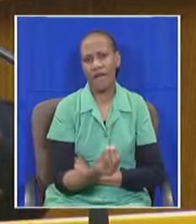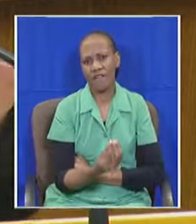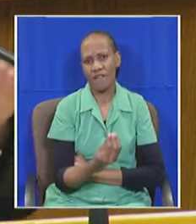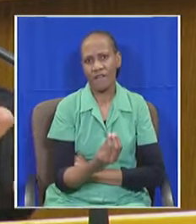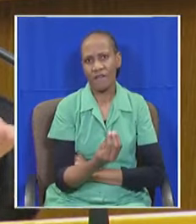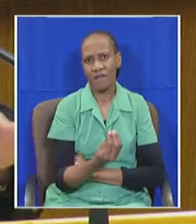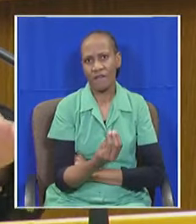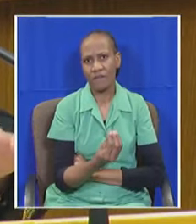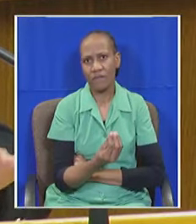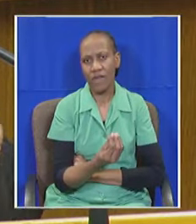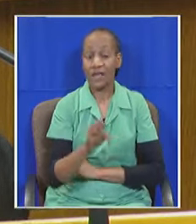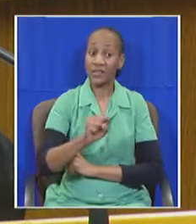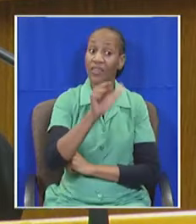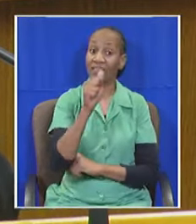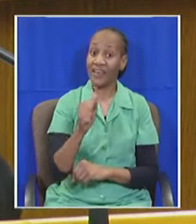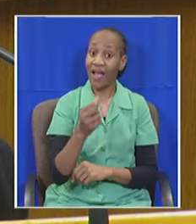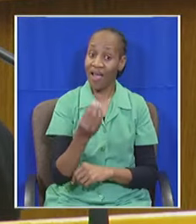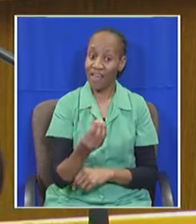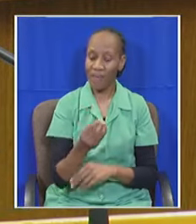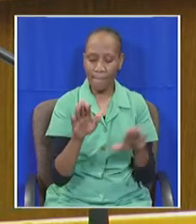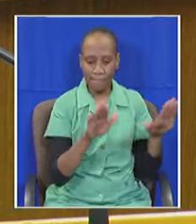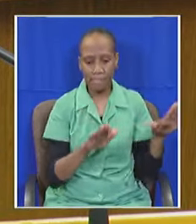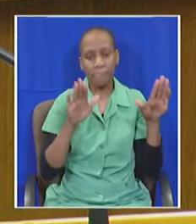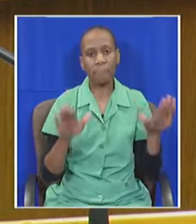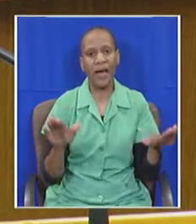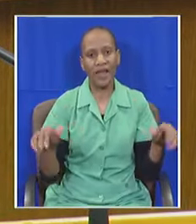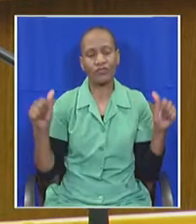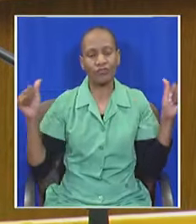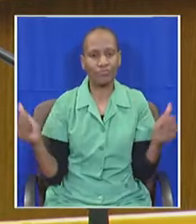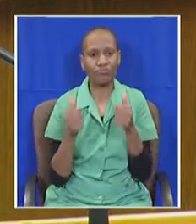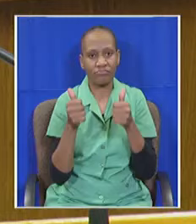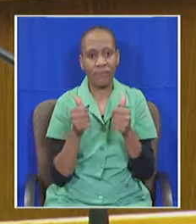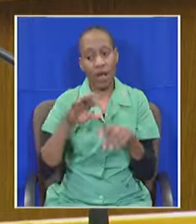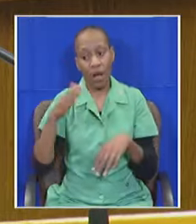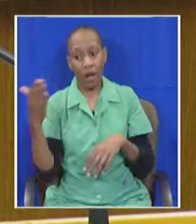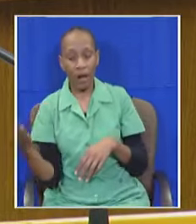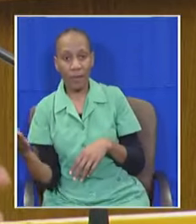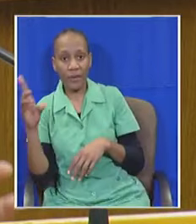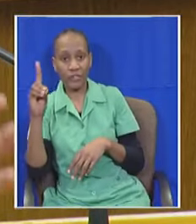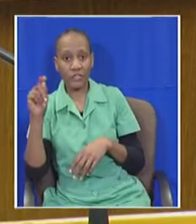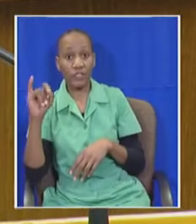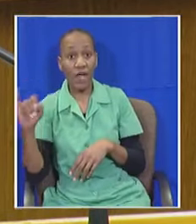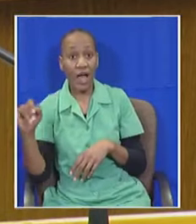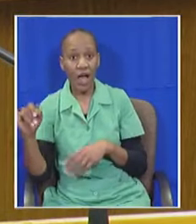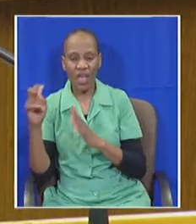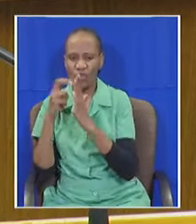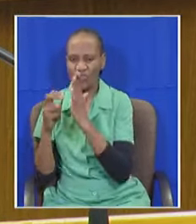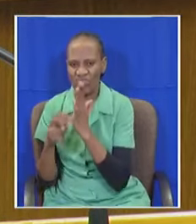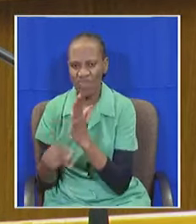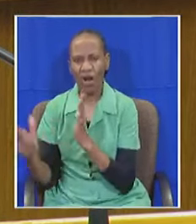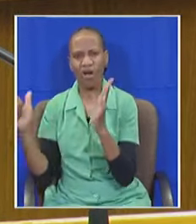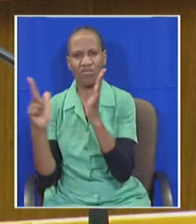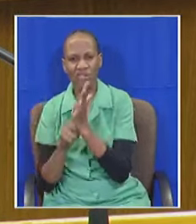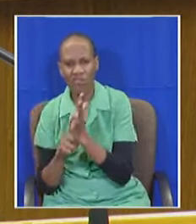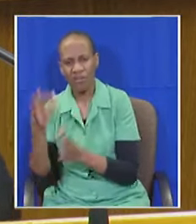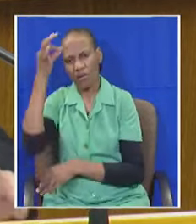country, balancing everything. So on the one side, trade and industry deals with the regulatory side, the